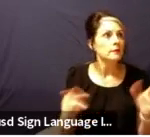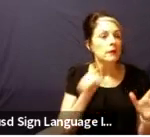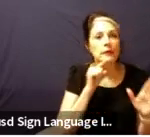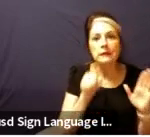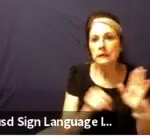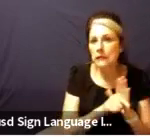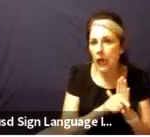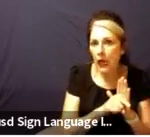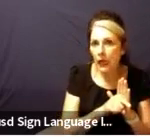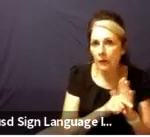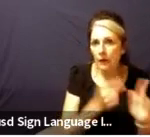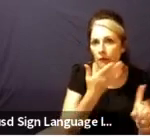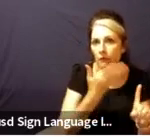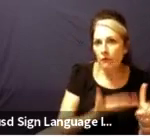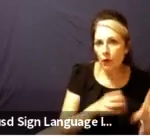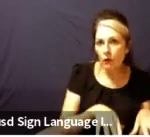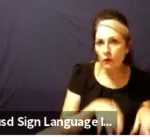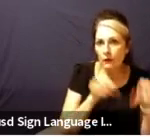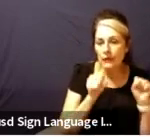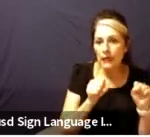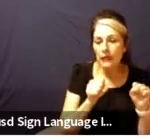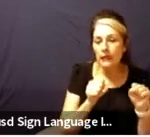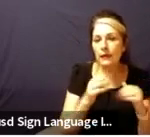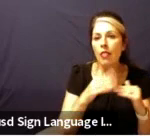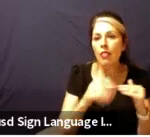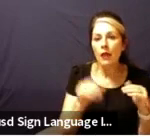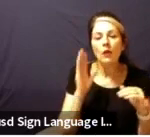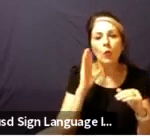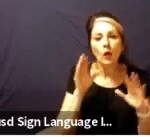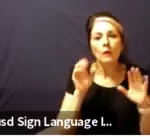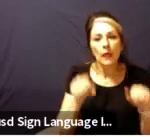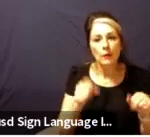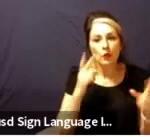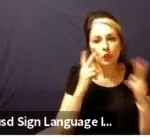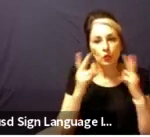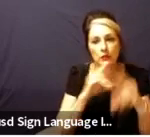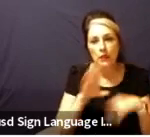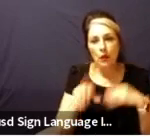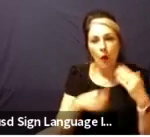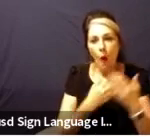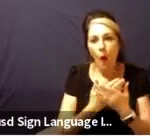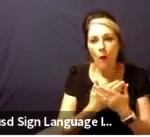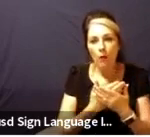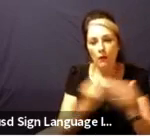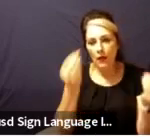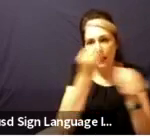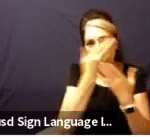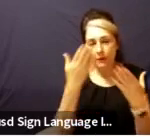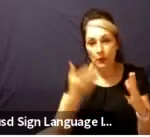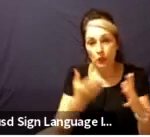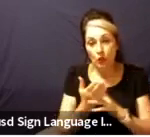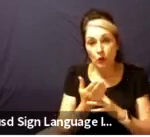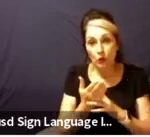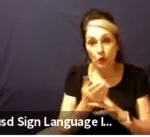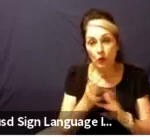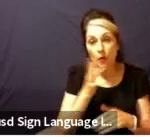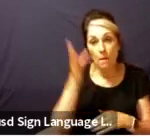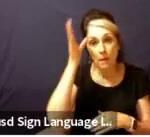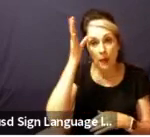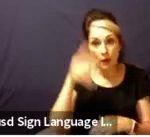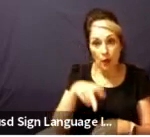the student is taking, then you will be able to see all of that information through the parent